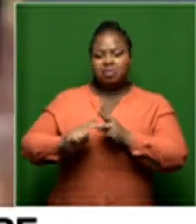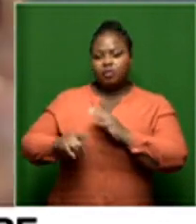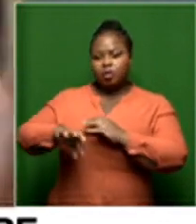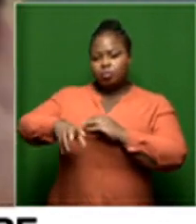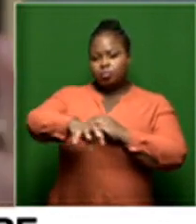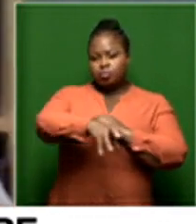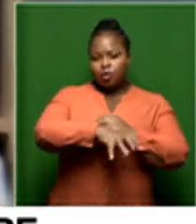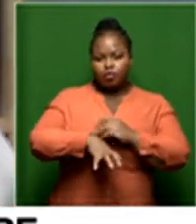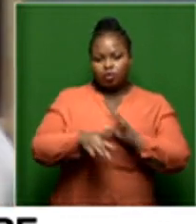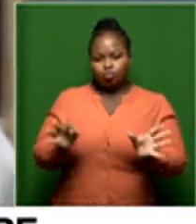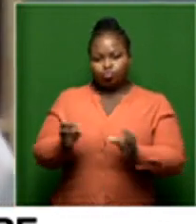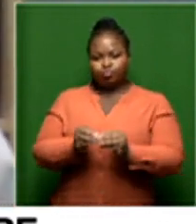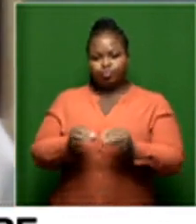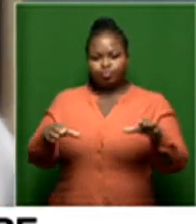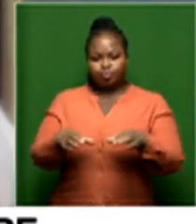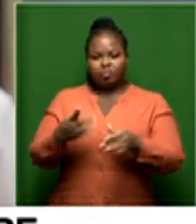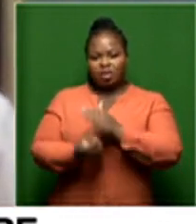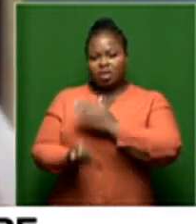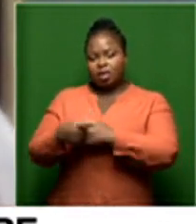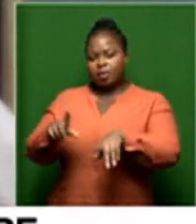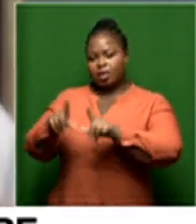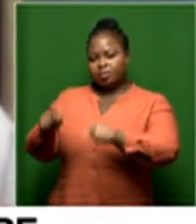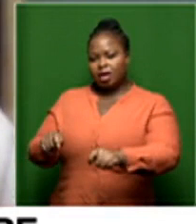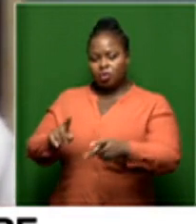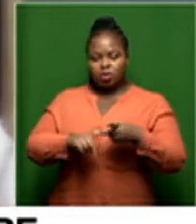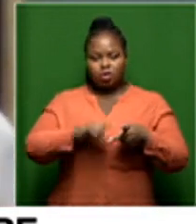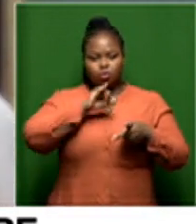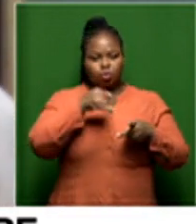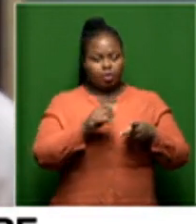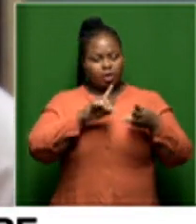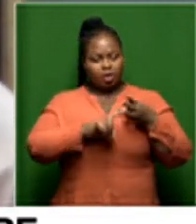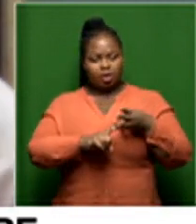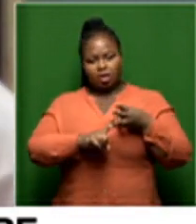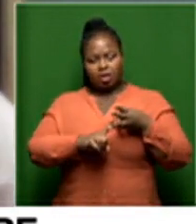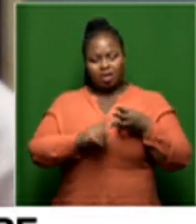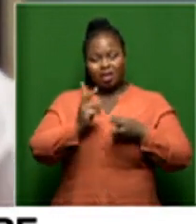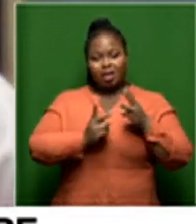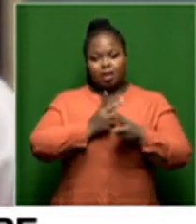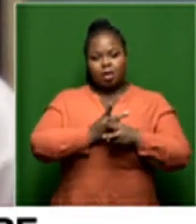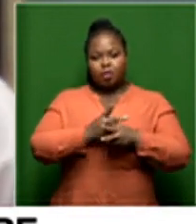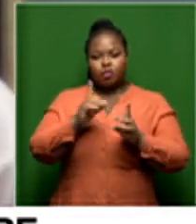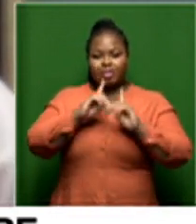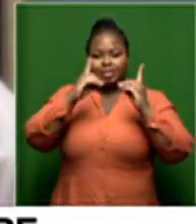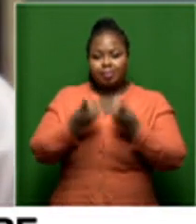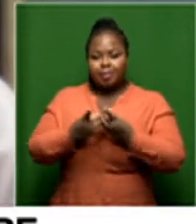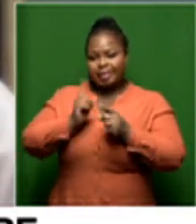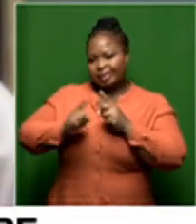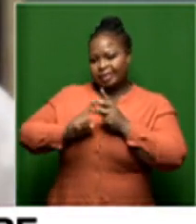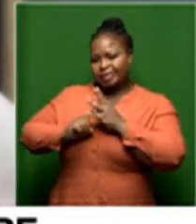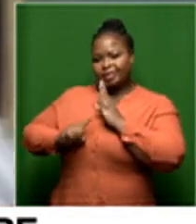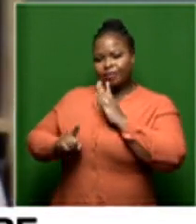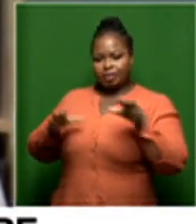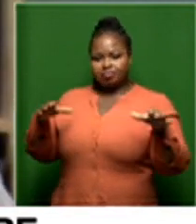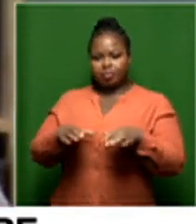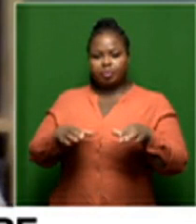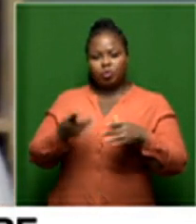some of the sessions will be taking place in Cape Town and others here in Johannesburg. It's also a cross-departmental sale. So